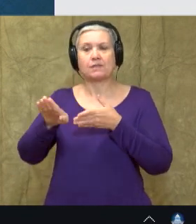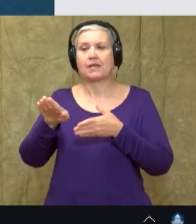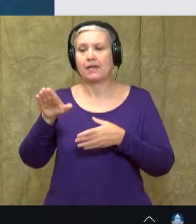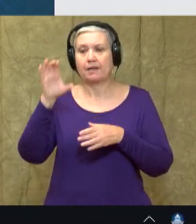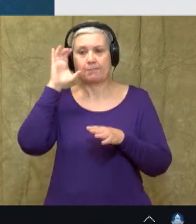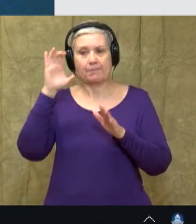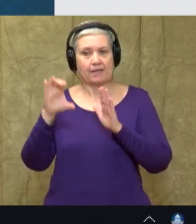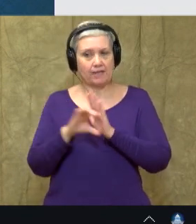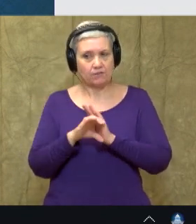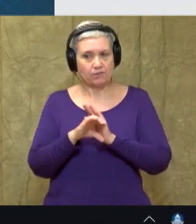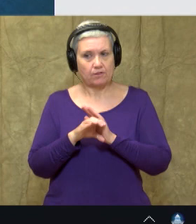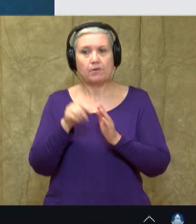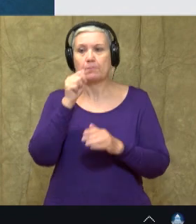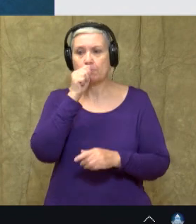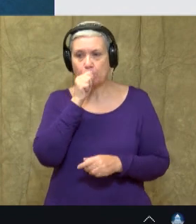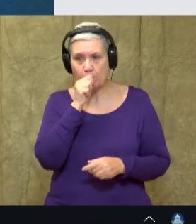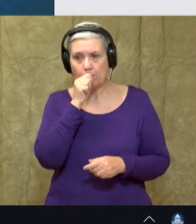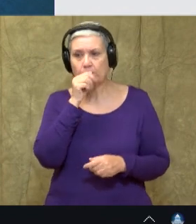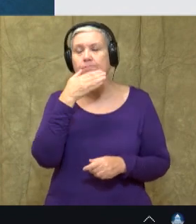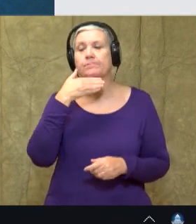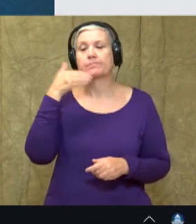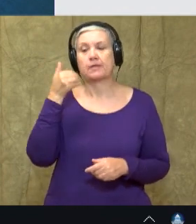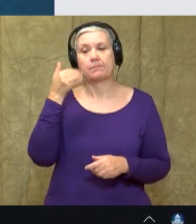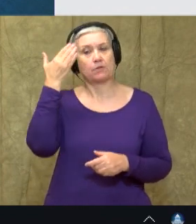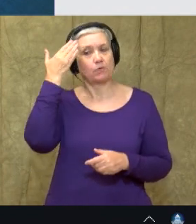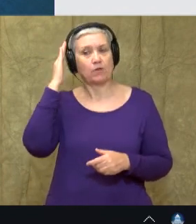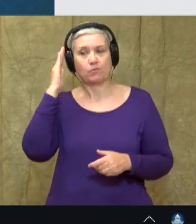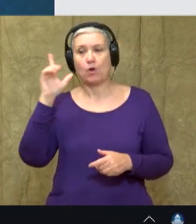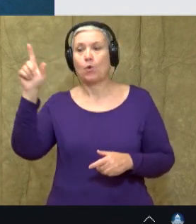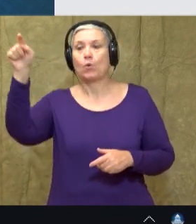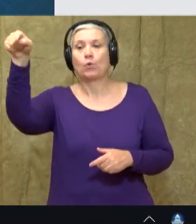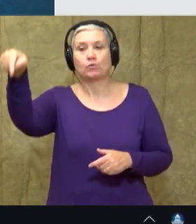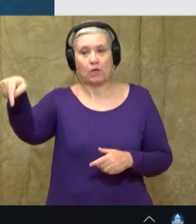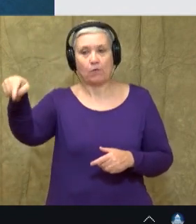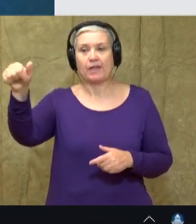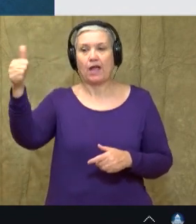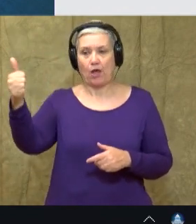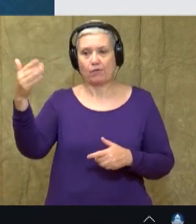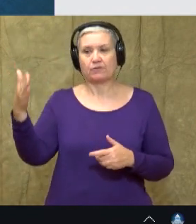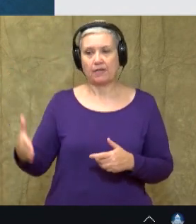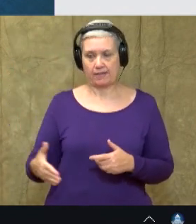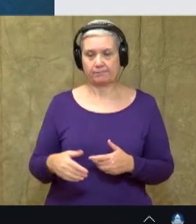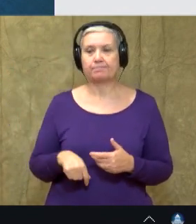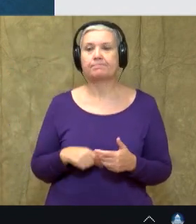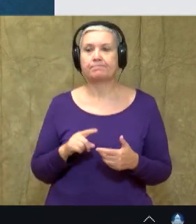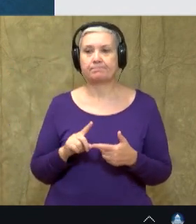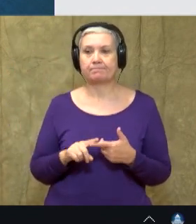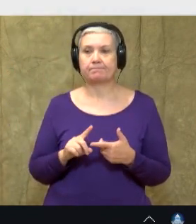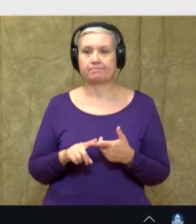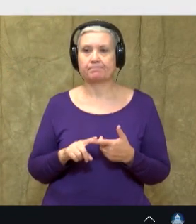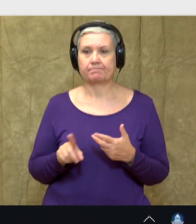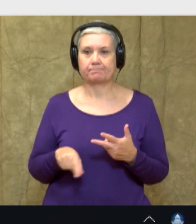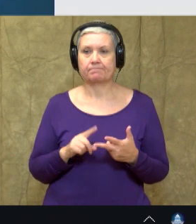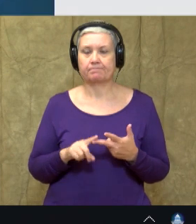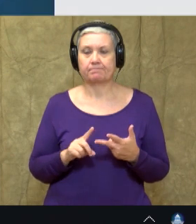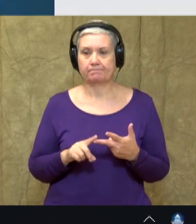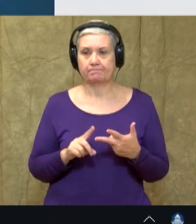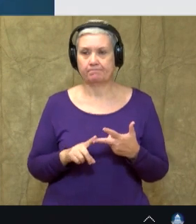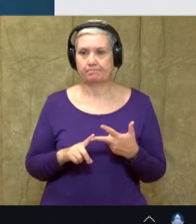anyone. Privacy is best because you never know what's lurking on the other side of your screen. that is so true, Miss Lewis. Yeah.